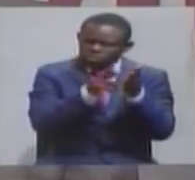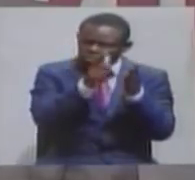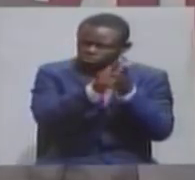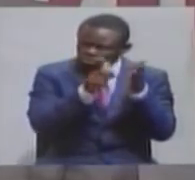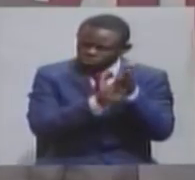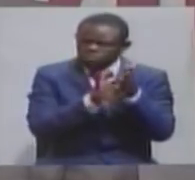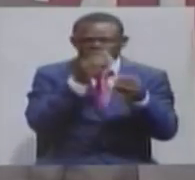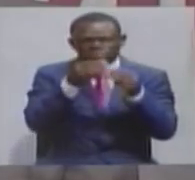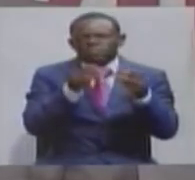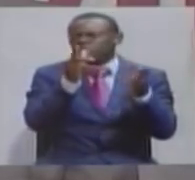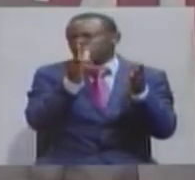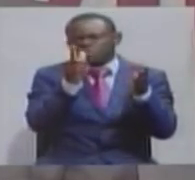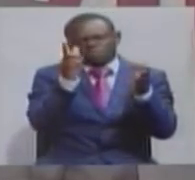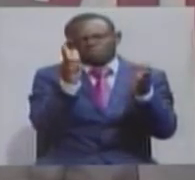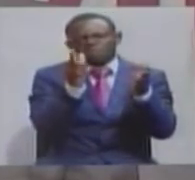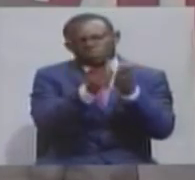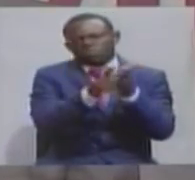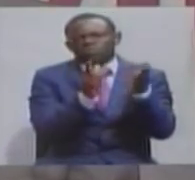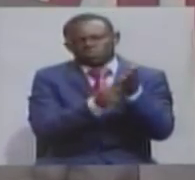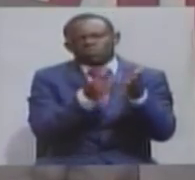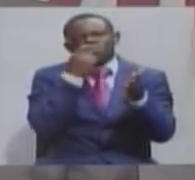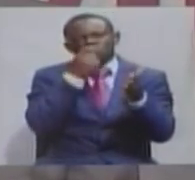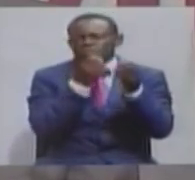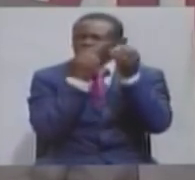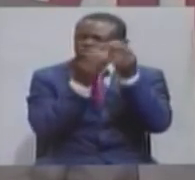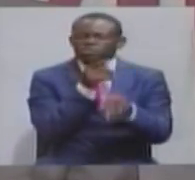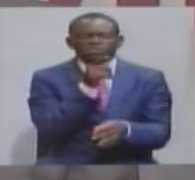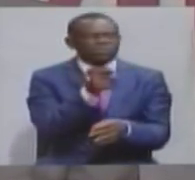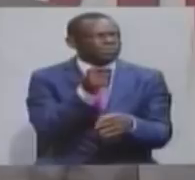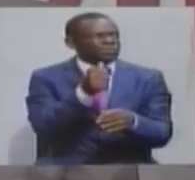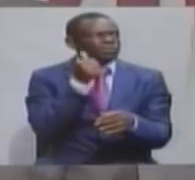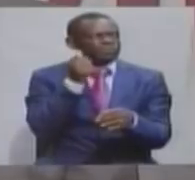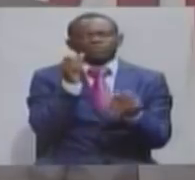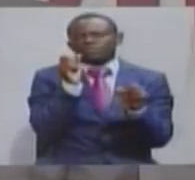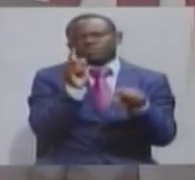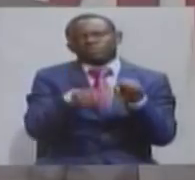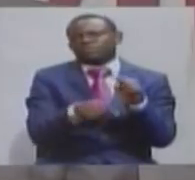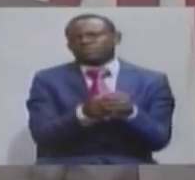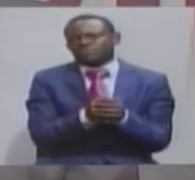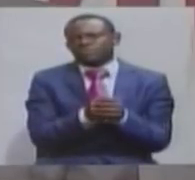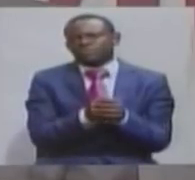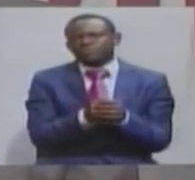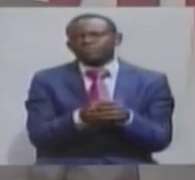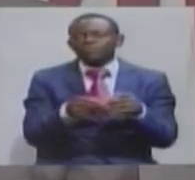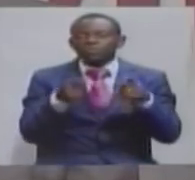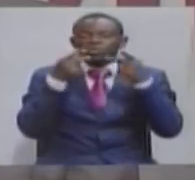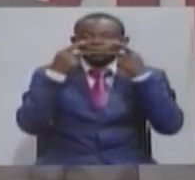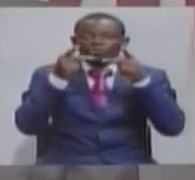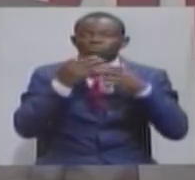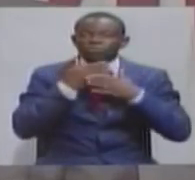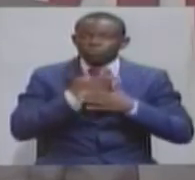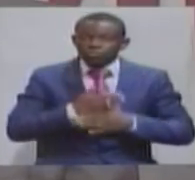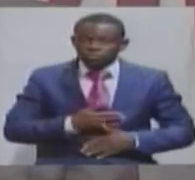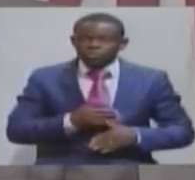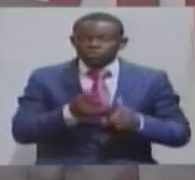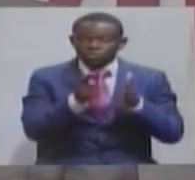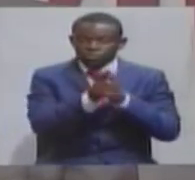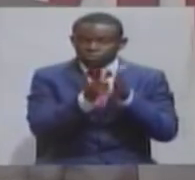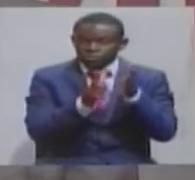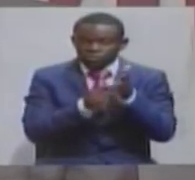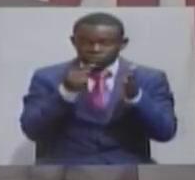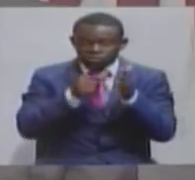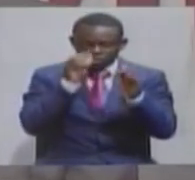We're bound by the constitution. If we bring the Public Order Act and amend it to suit the views of the people and it goes